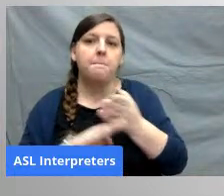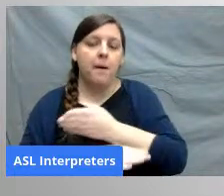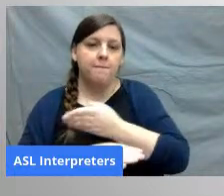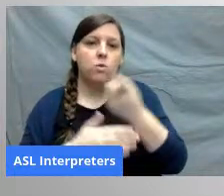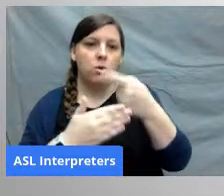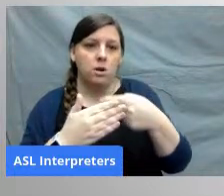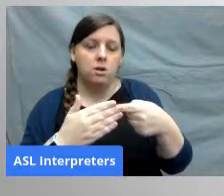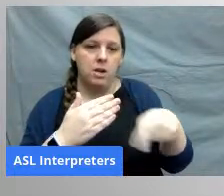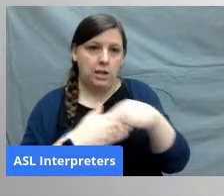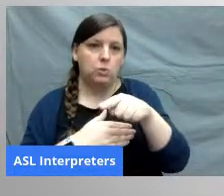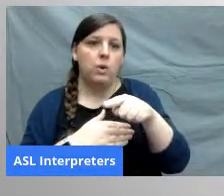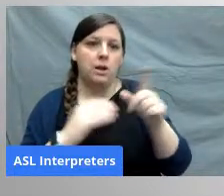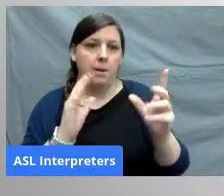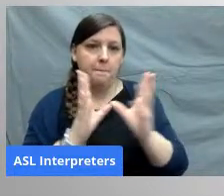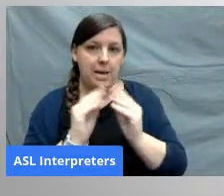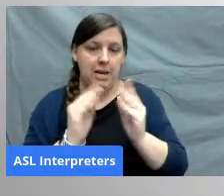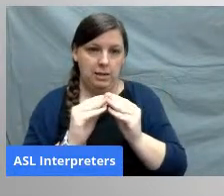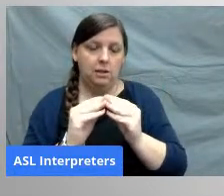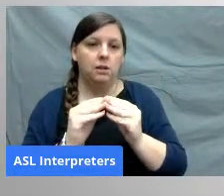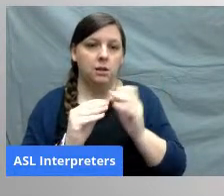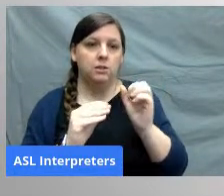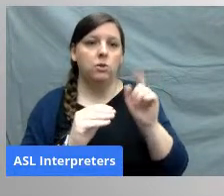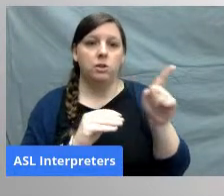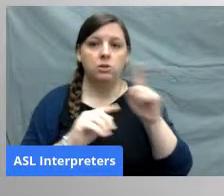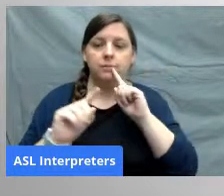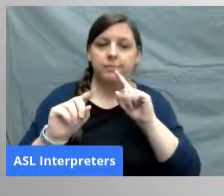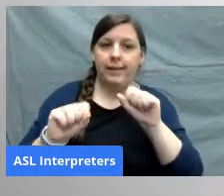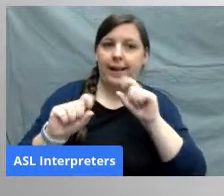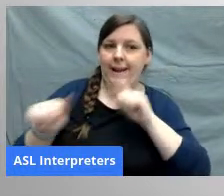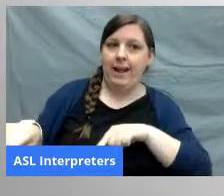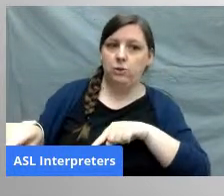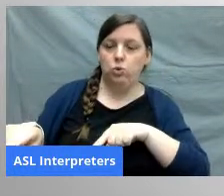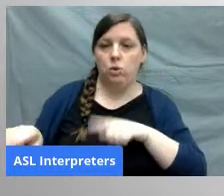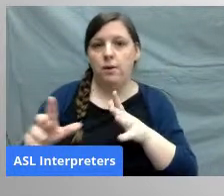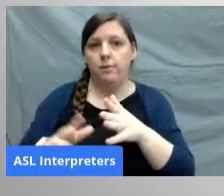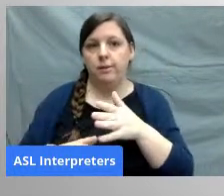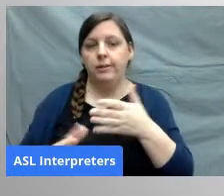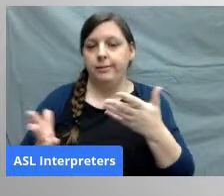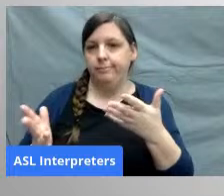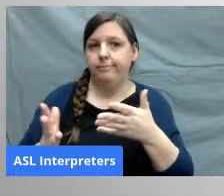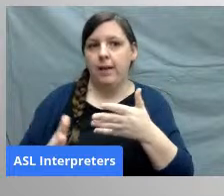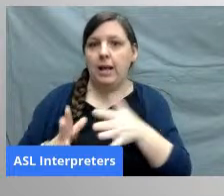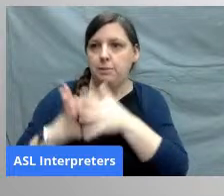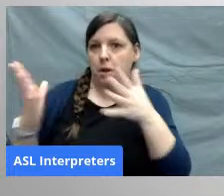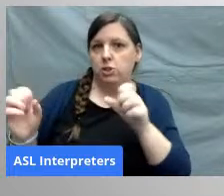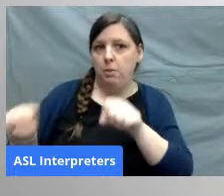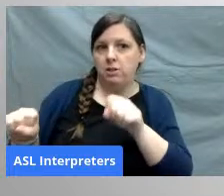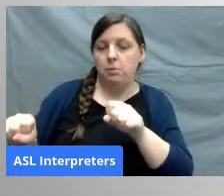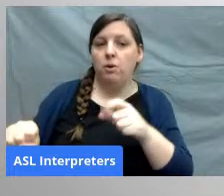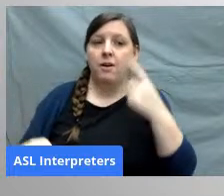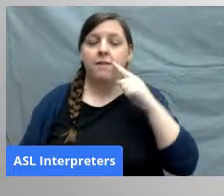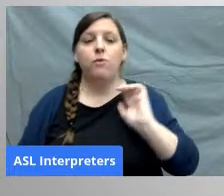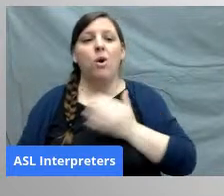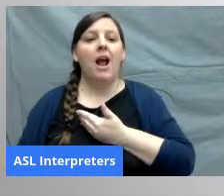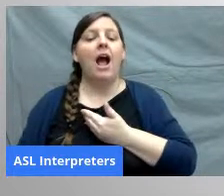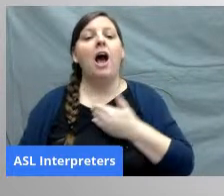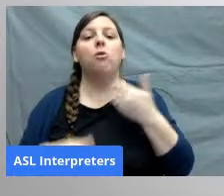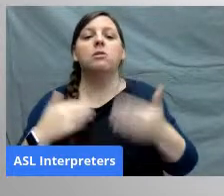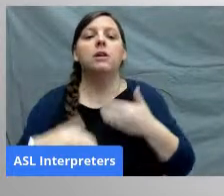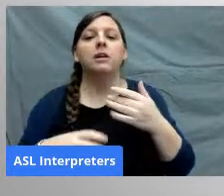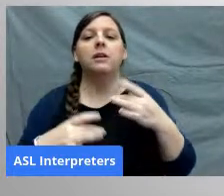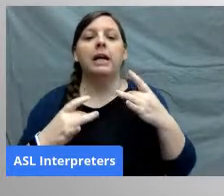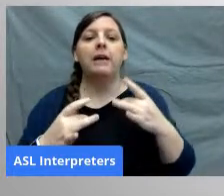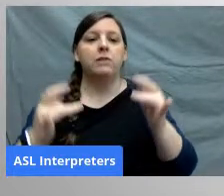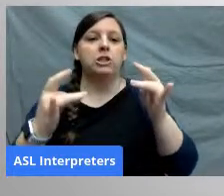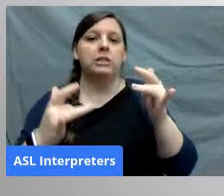that those questions can be addressed to the degree that they can be for our efficiency next week at